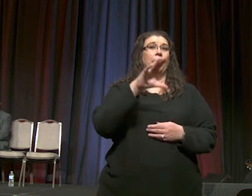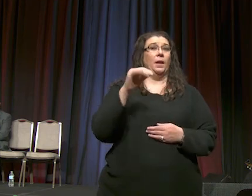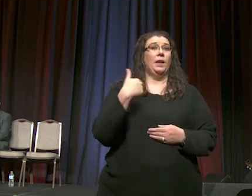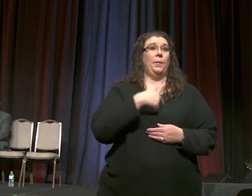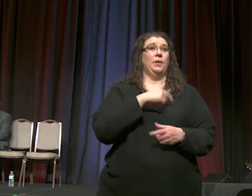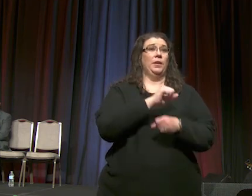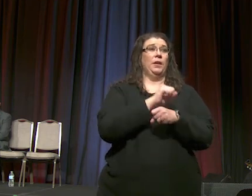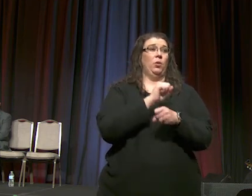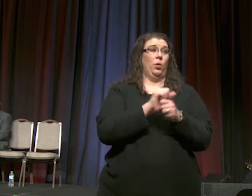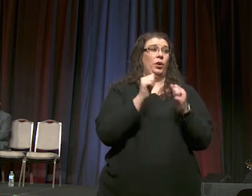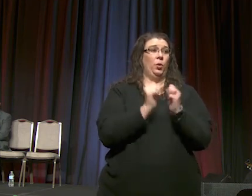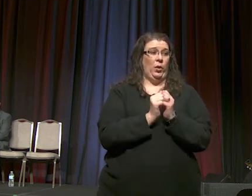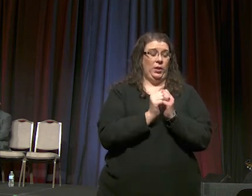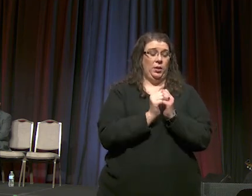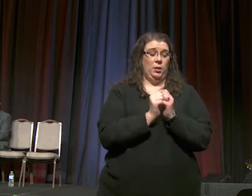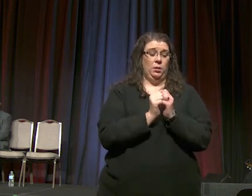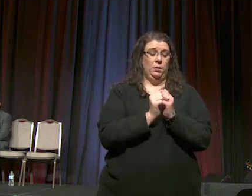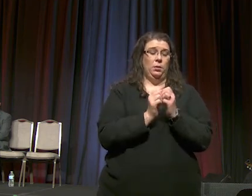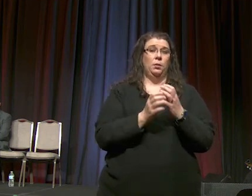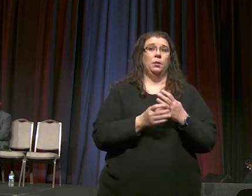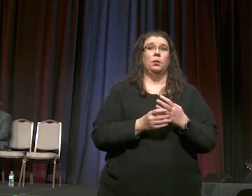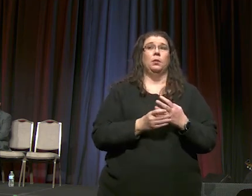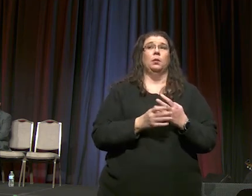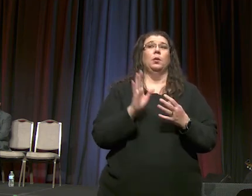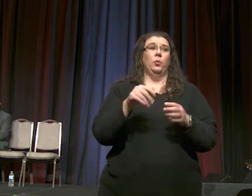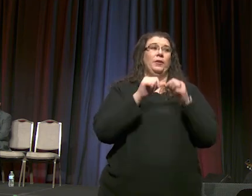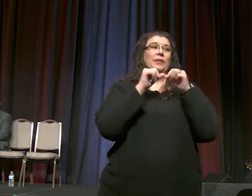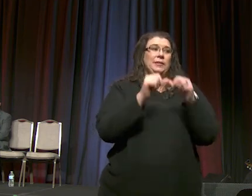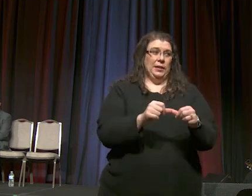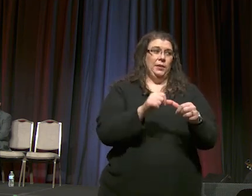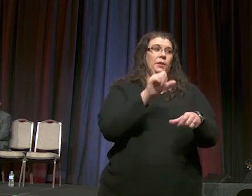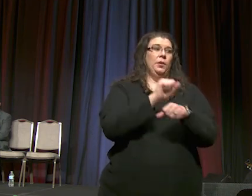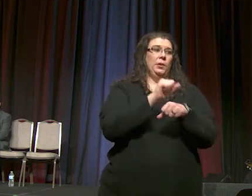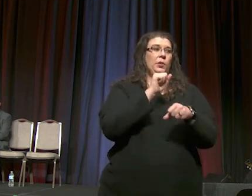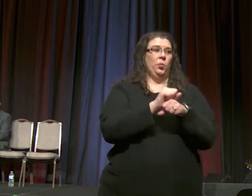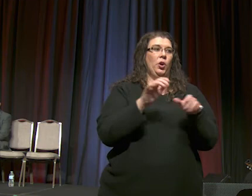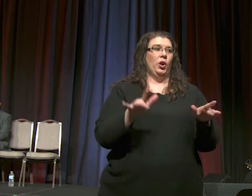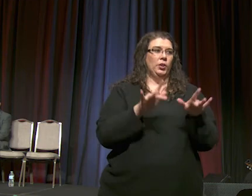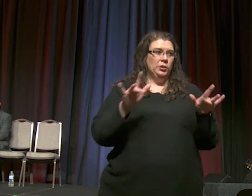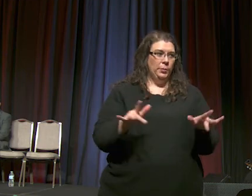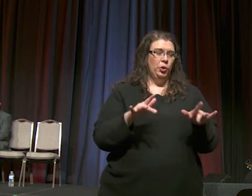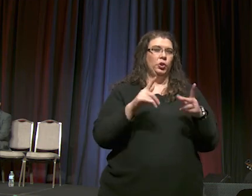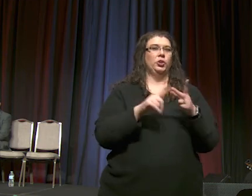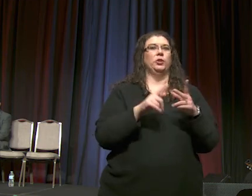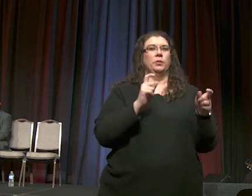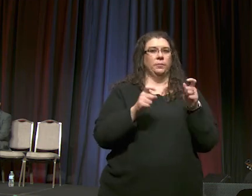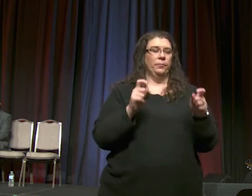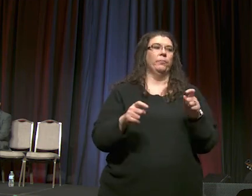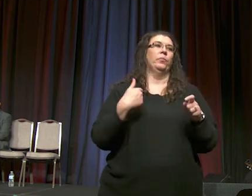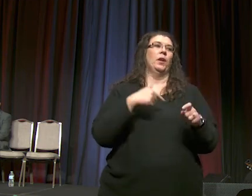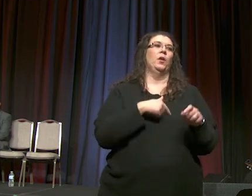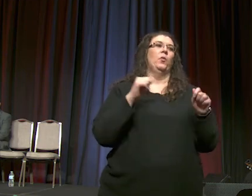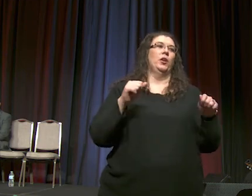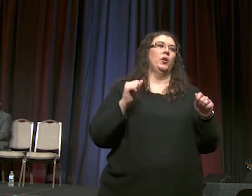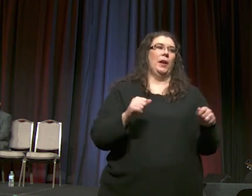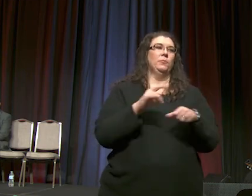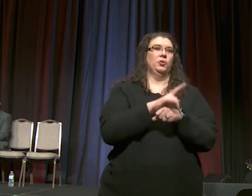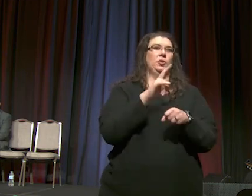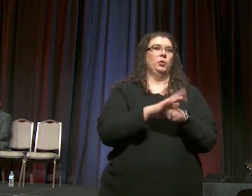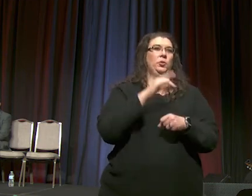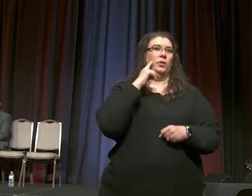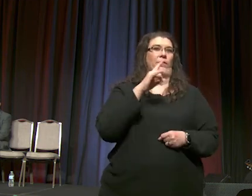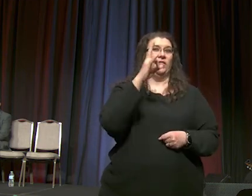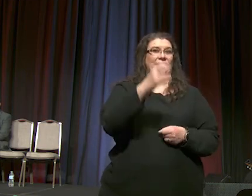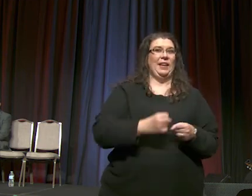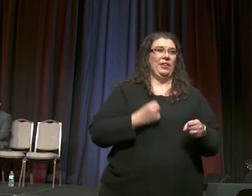we're working with will continue to work on those computers, and we are able to use them for